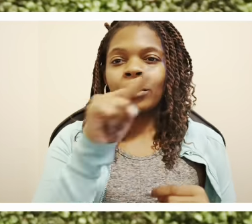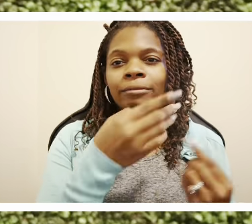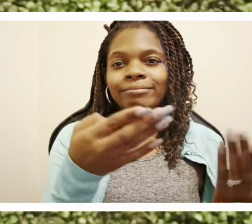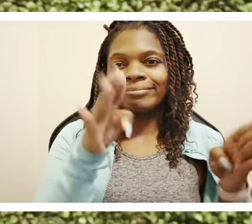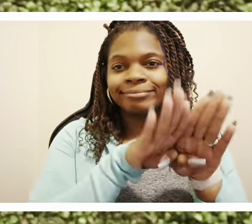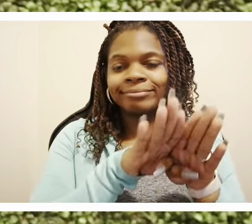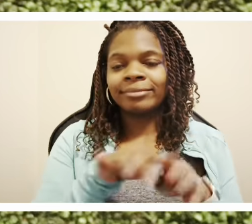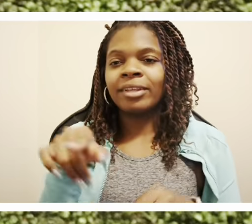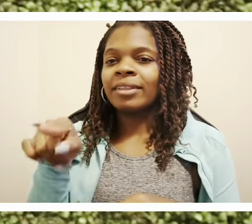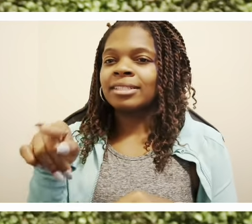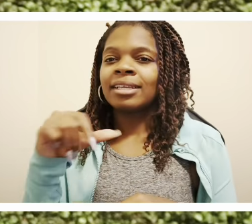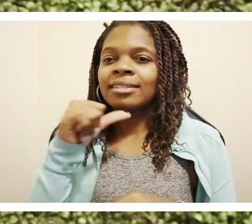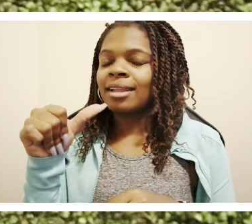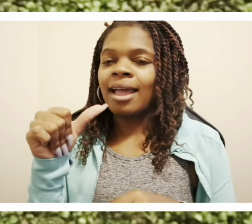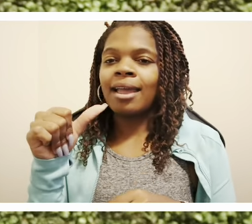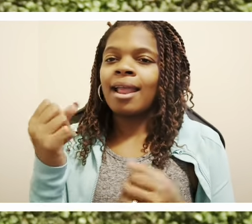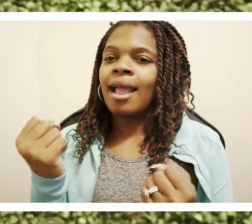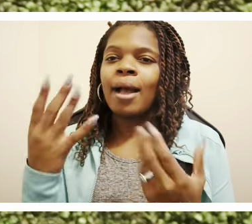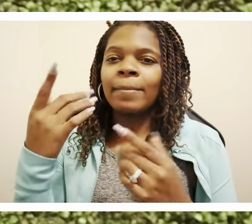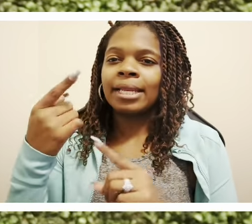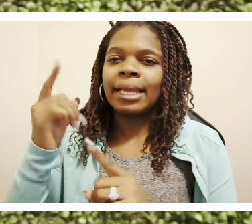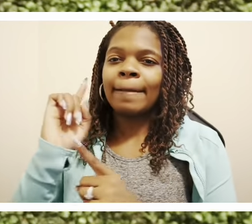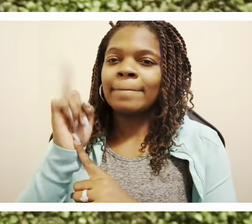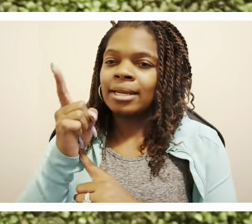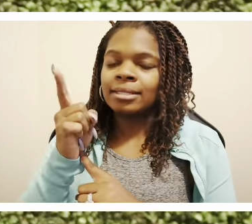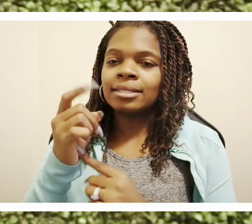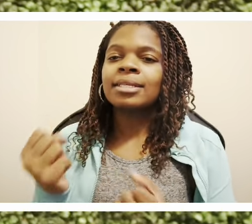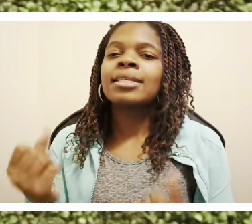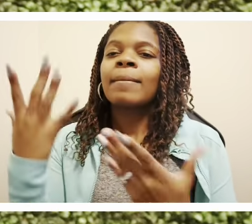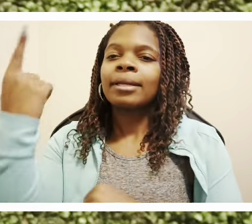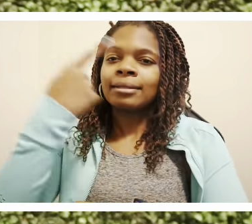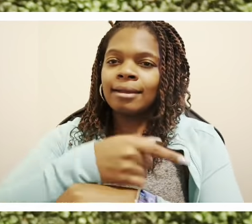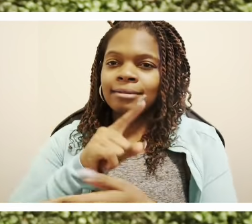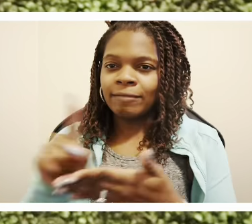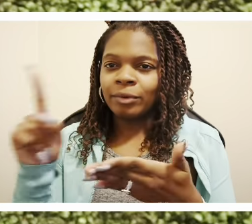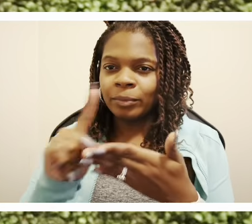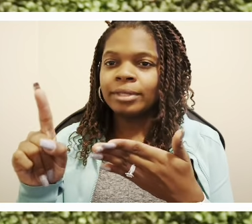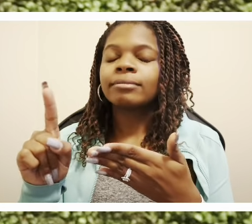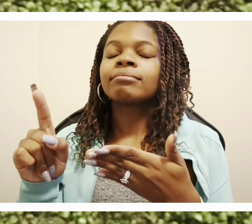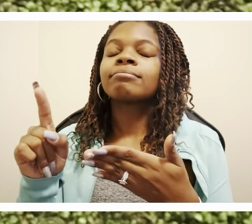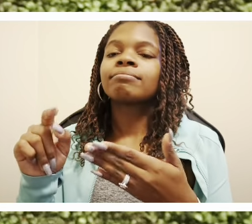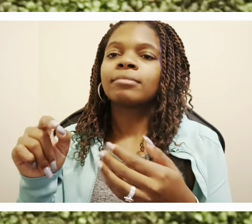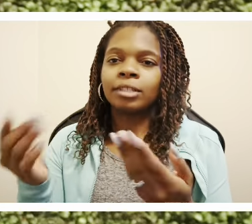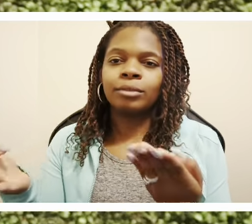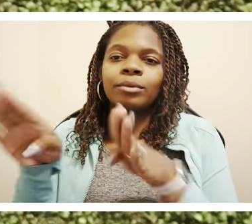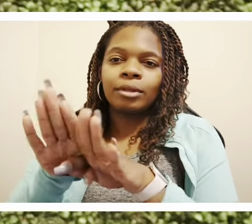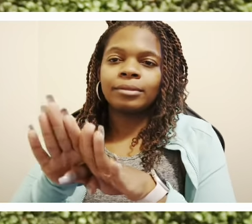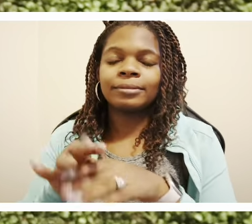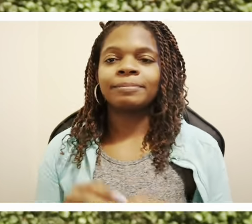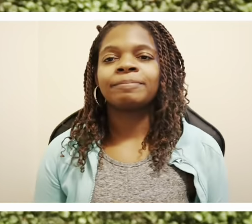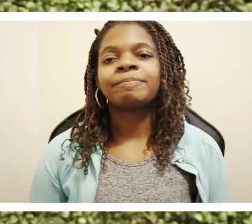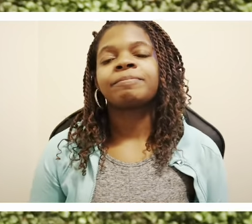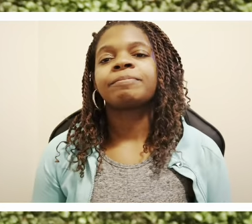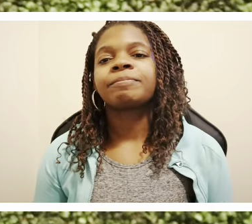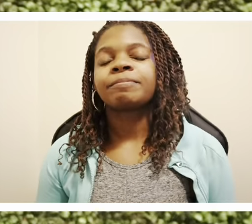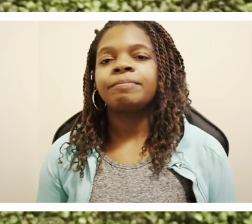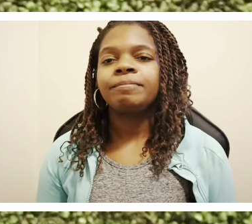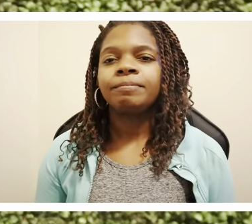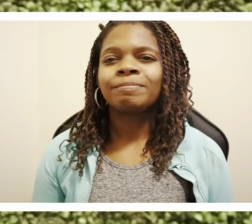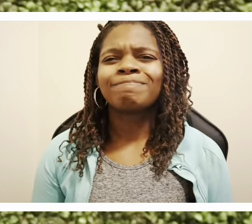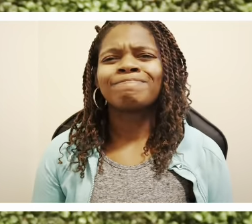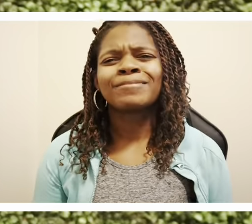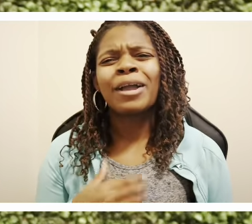you did it, but how many days you do during the week. I do wish that the Apple Watch had it, because I do like hitting my